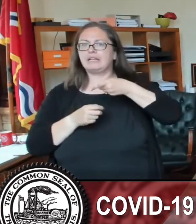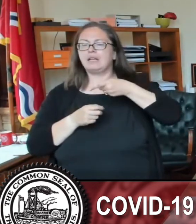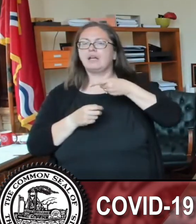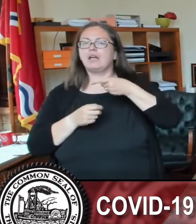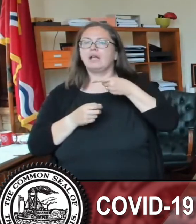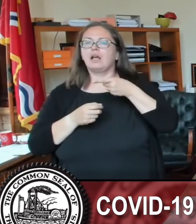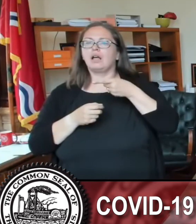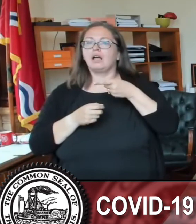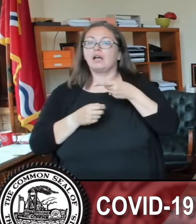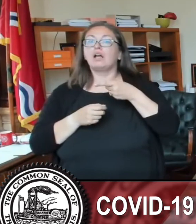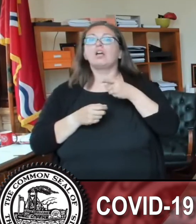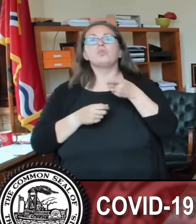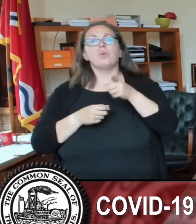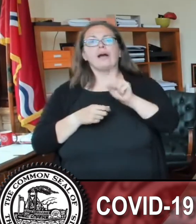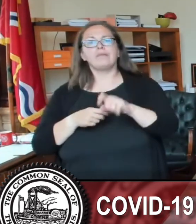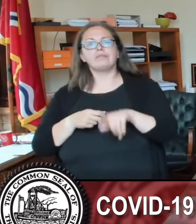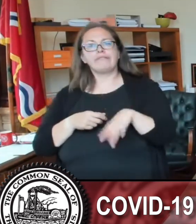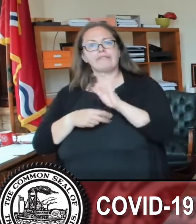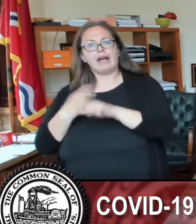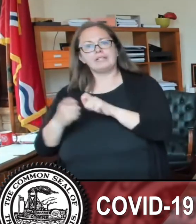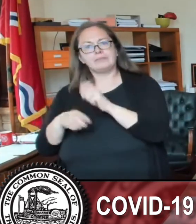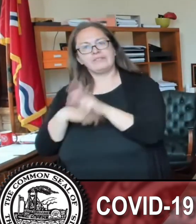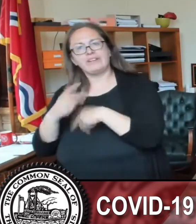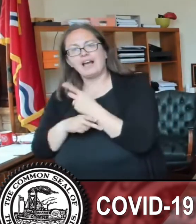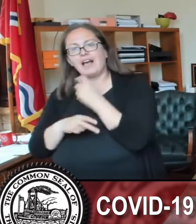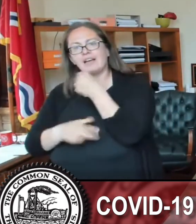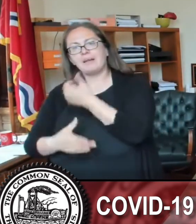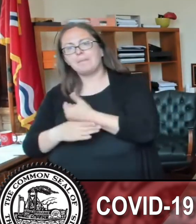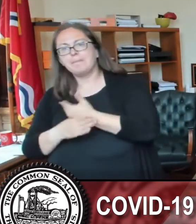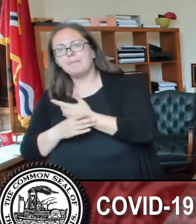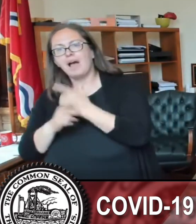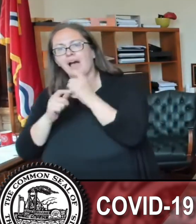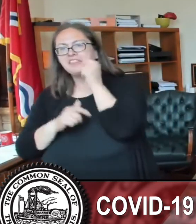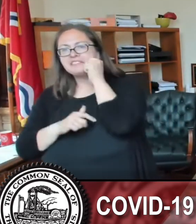got to find a mask that doesn't irritate the skin condition.